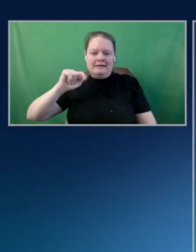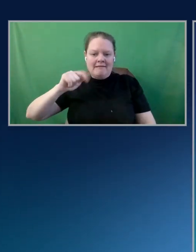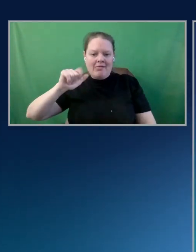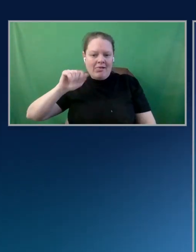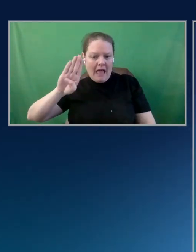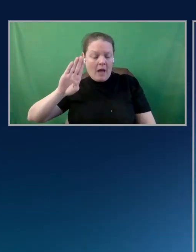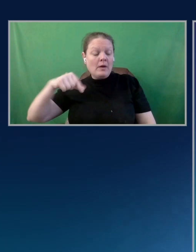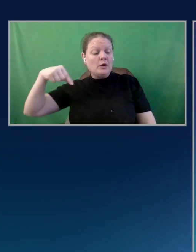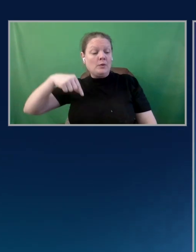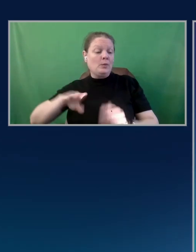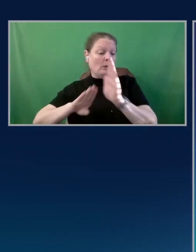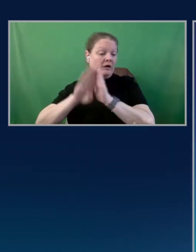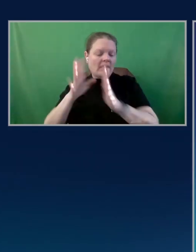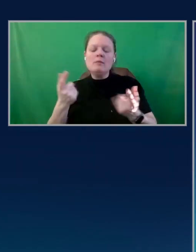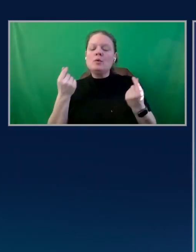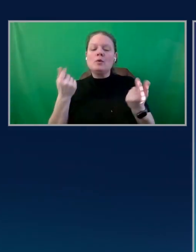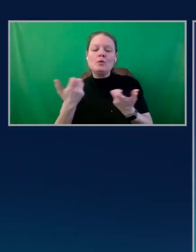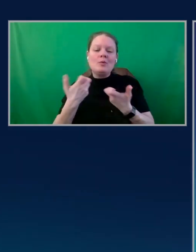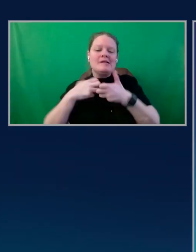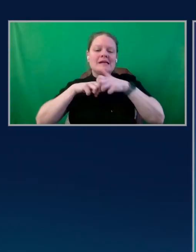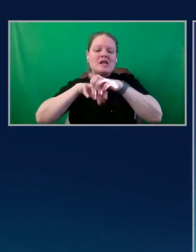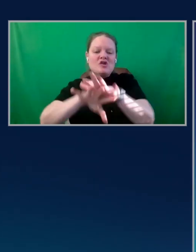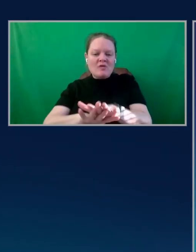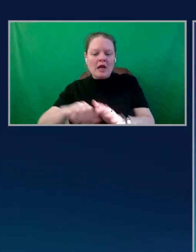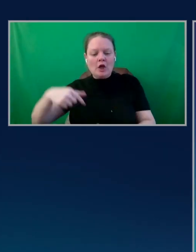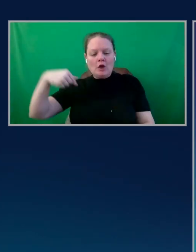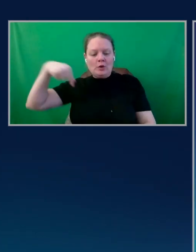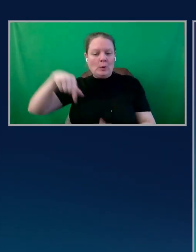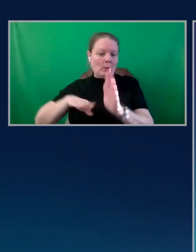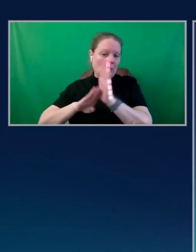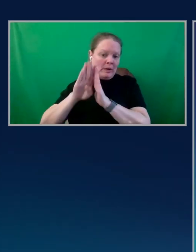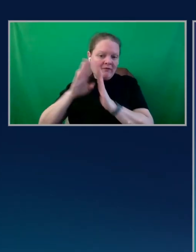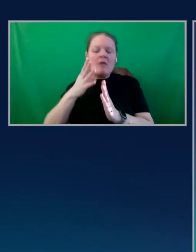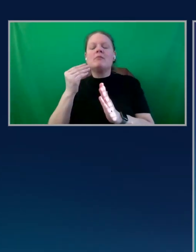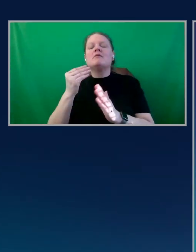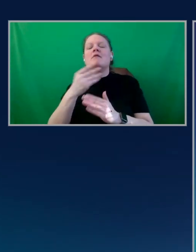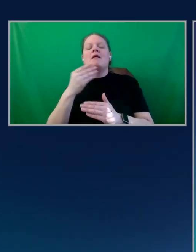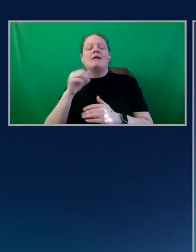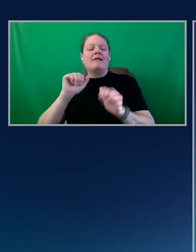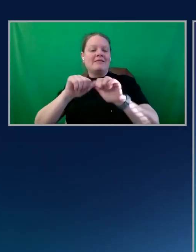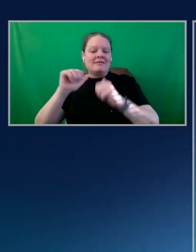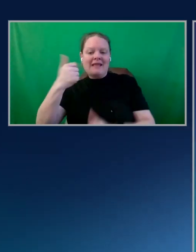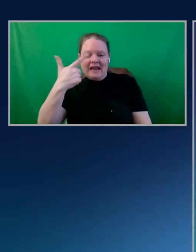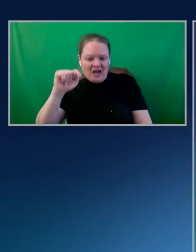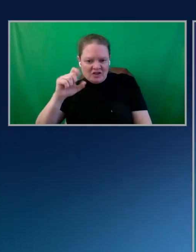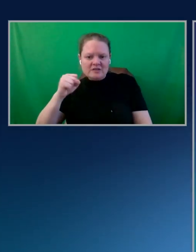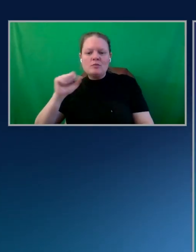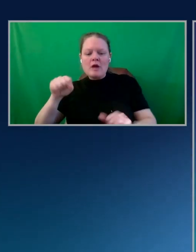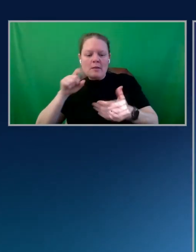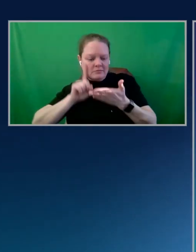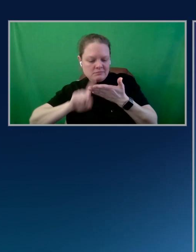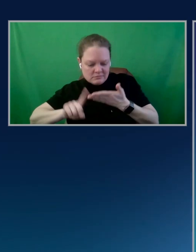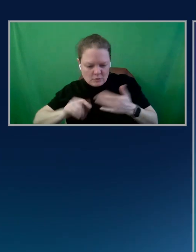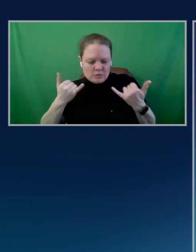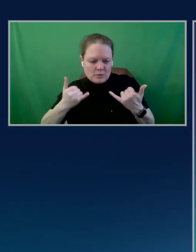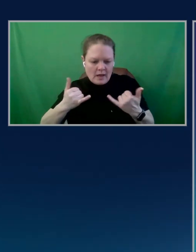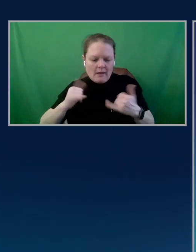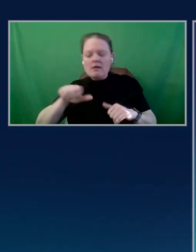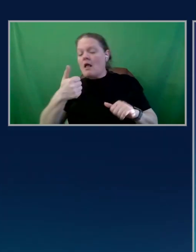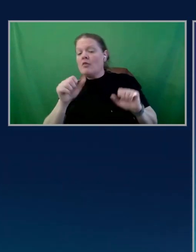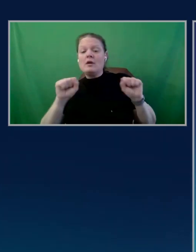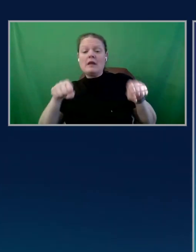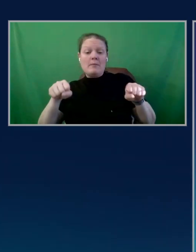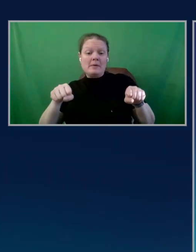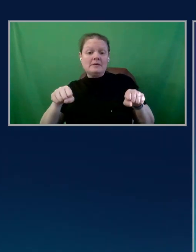are integrating Q Developer and the agents that we got to explore today, as well as other capabilities,